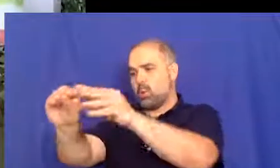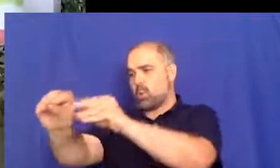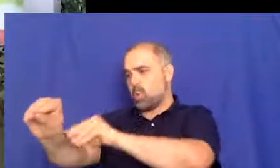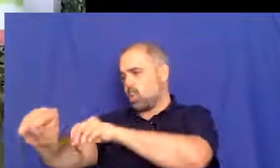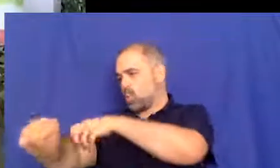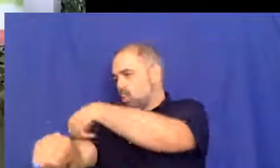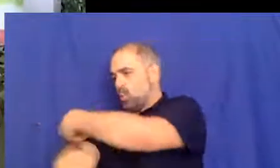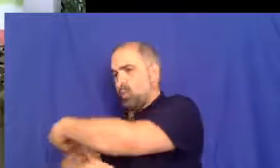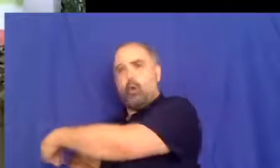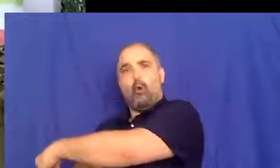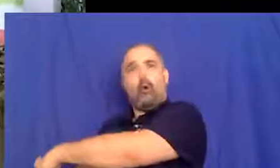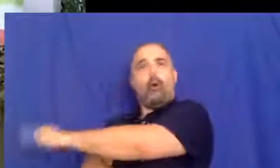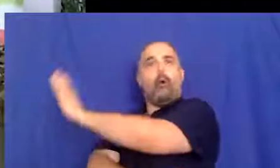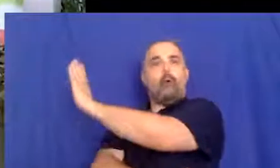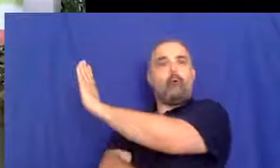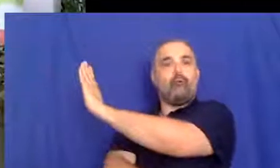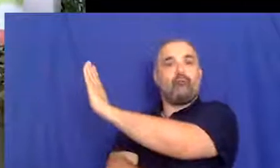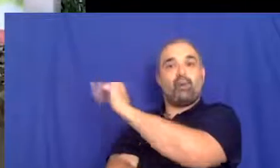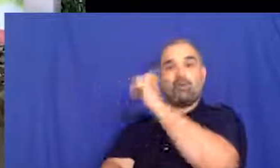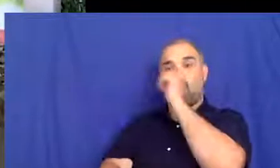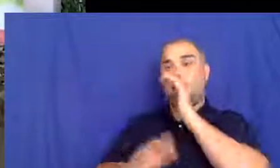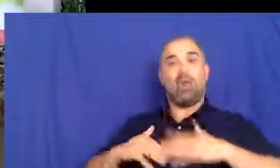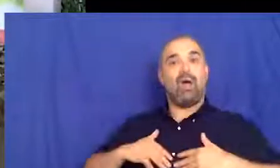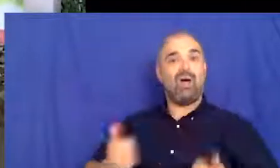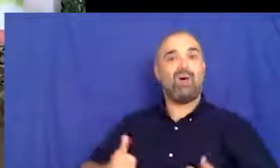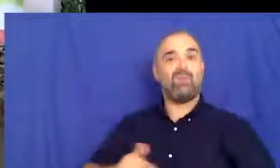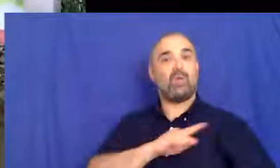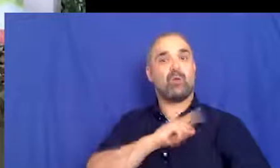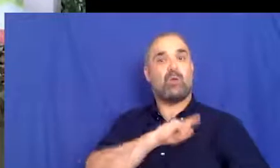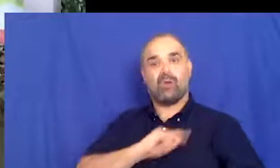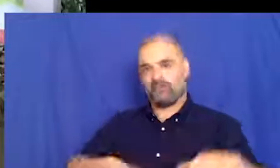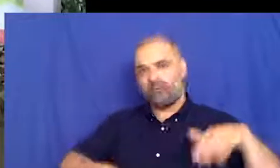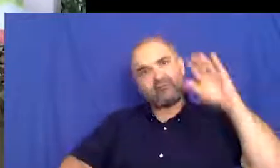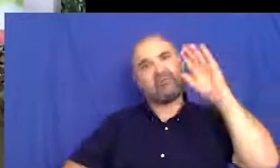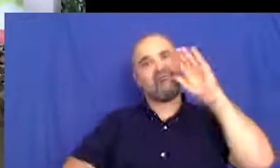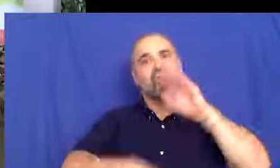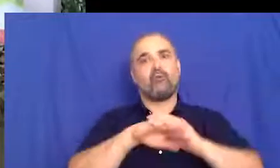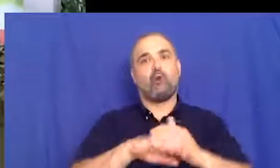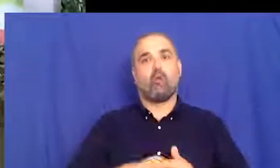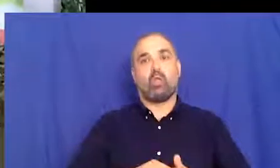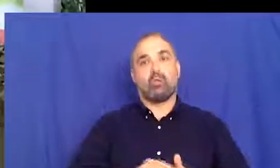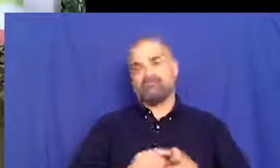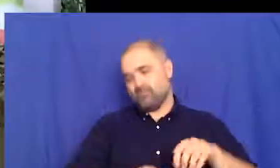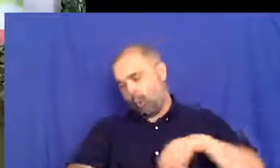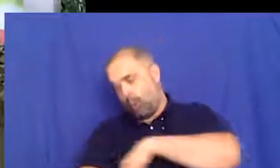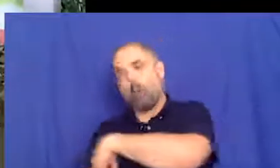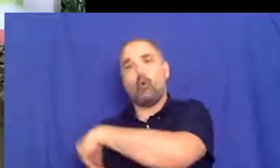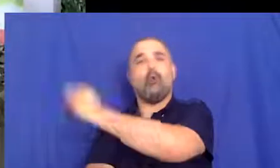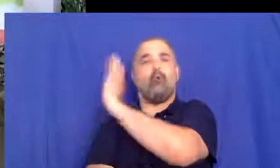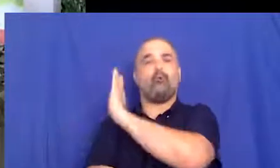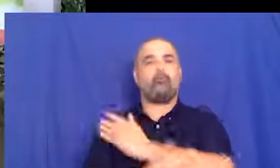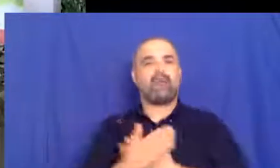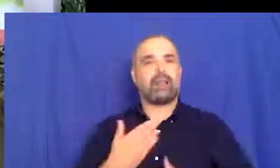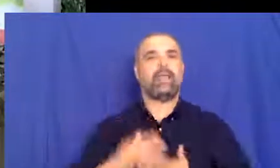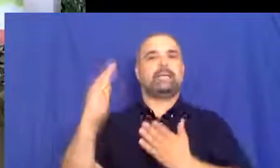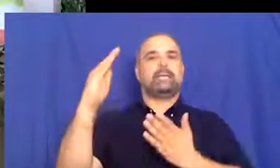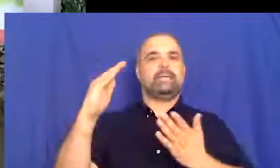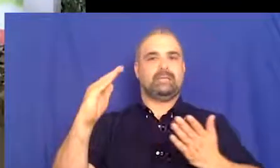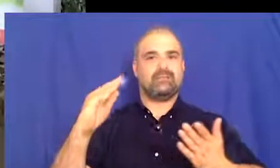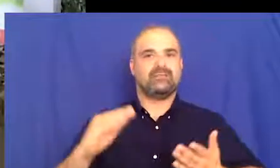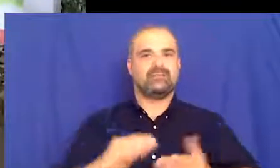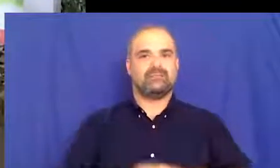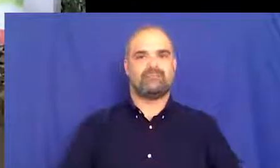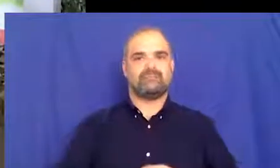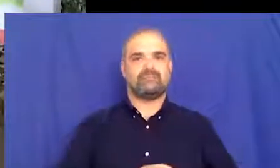off like a sock. And that's how we kind of know that a snake is healthy, because they shed this nice clean shed